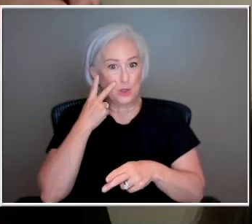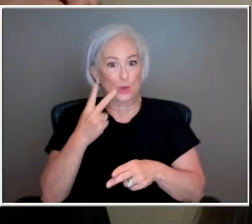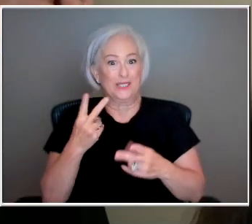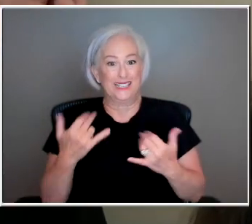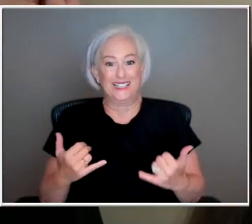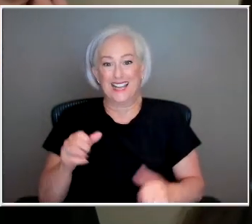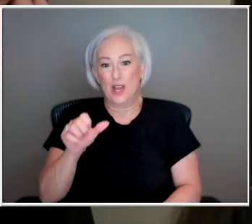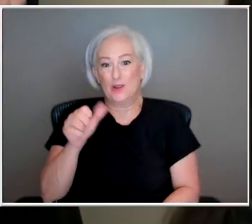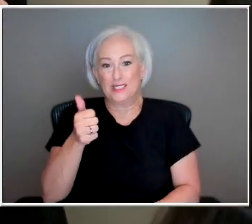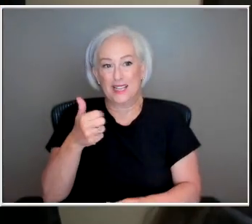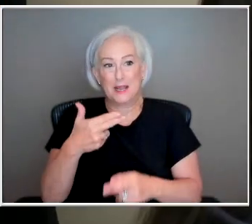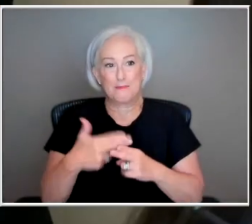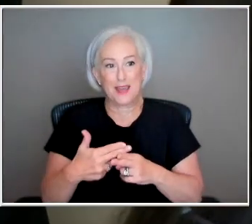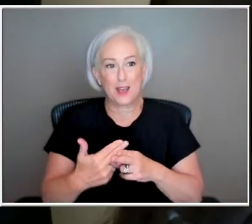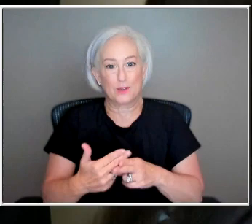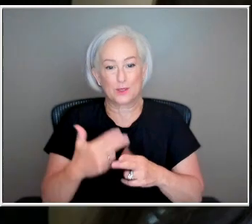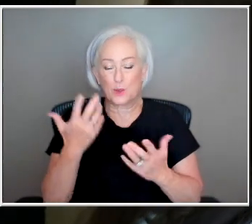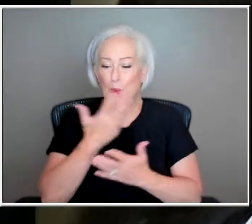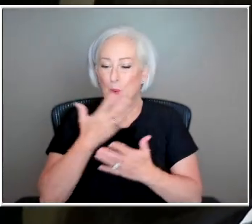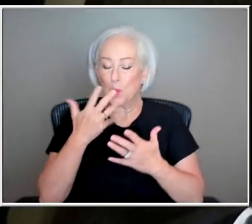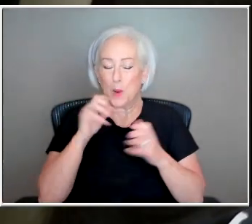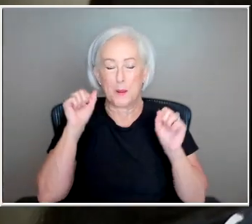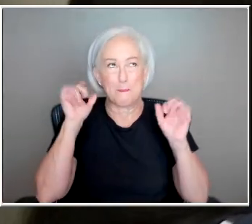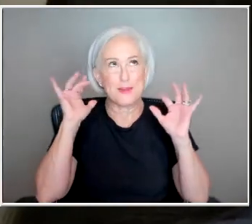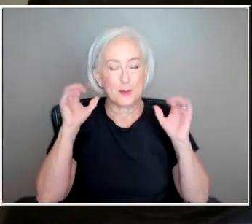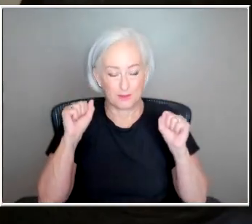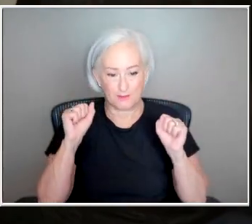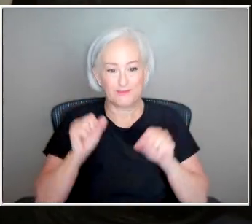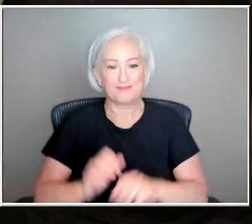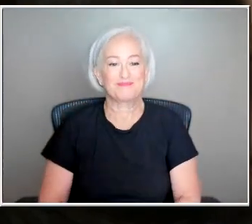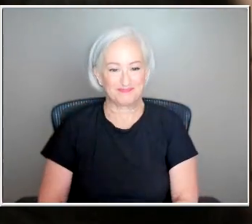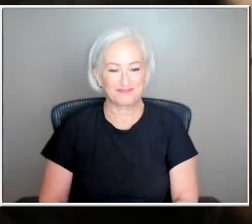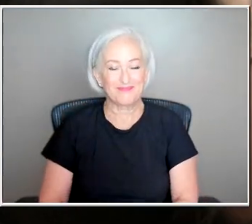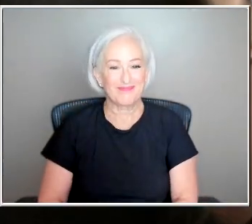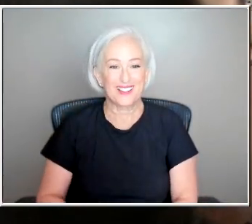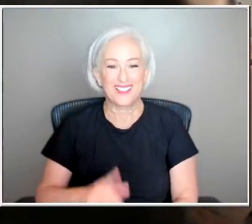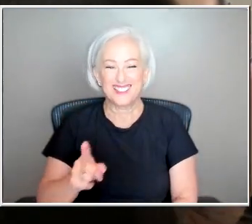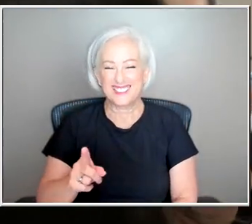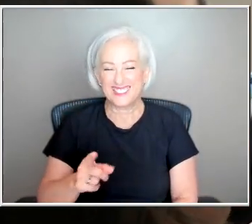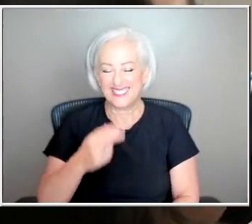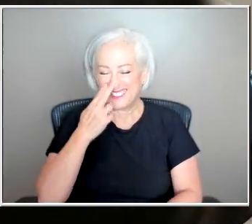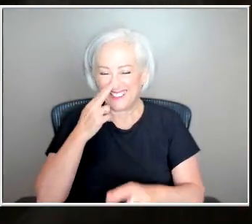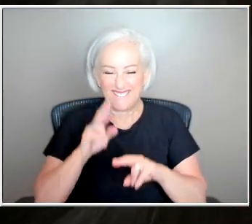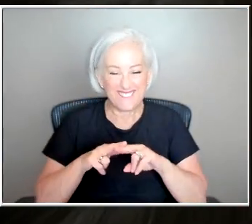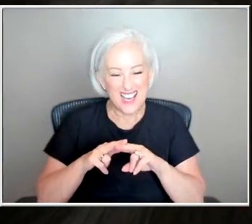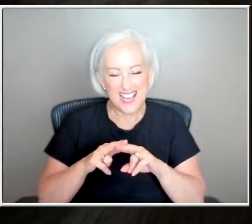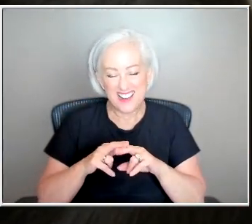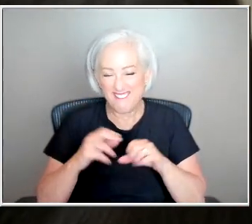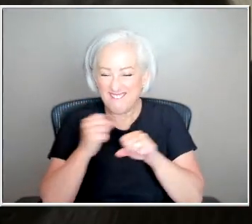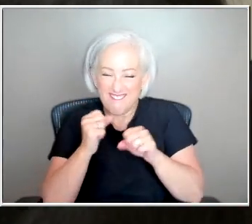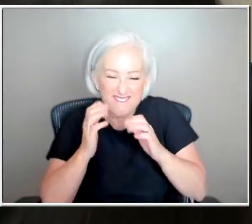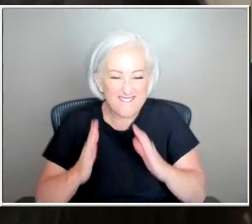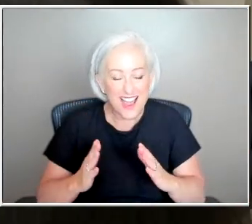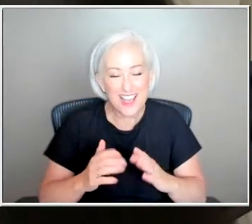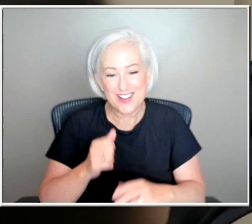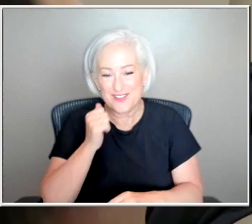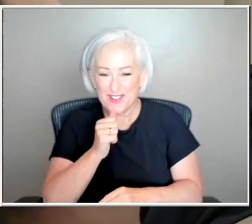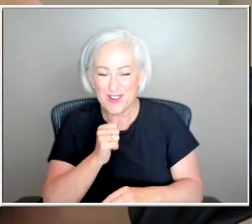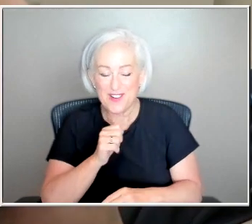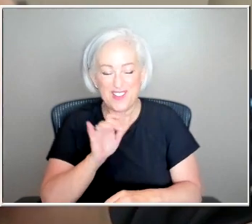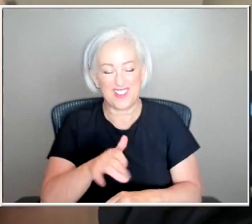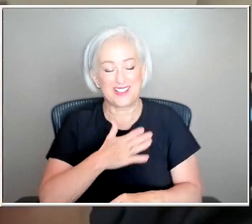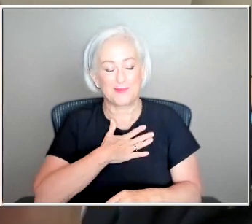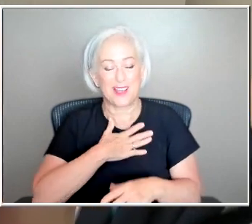miracle. That's the name I give her all the time. So she's our feisty miracle. She's a fighter. That's how I describe her. She's got a lot of her